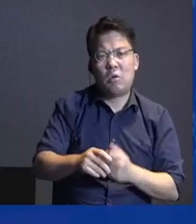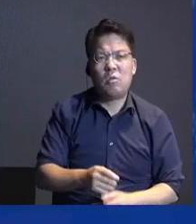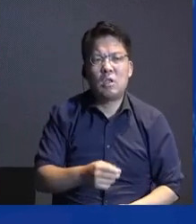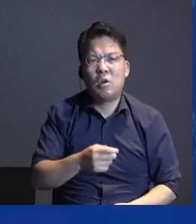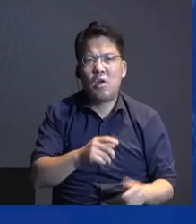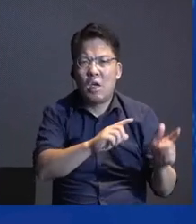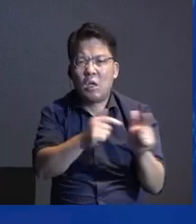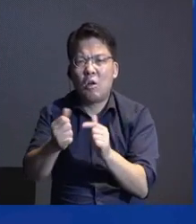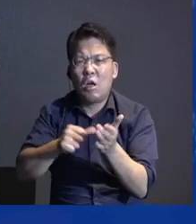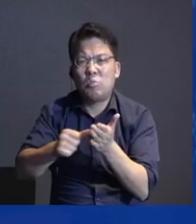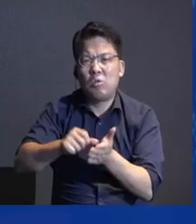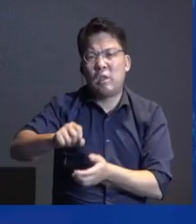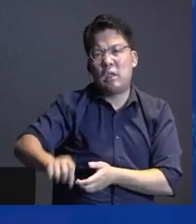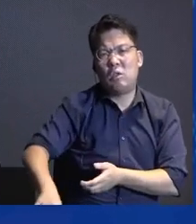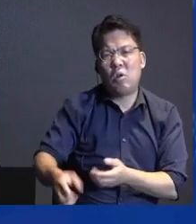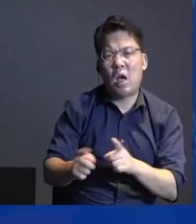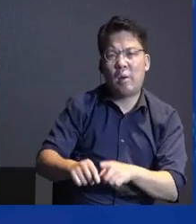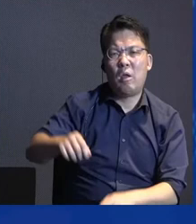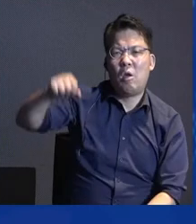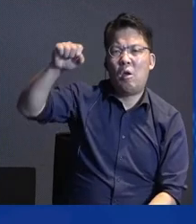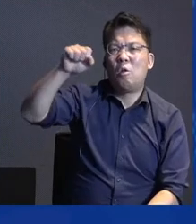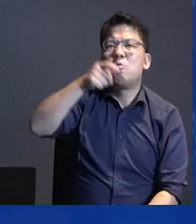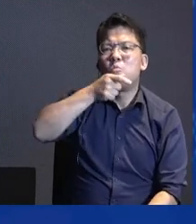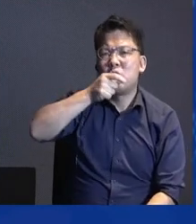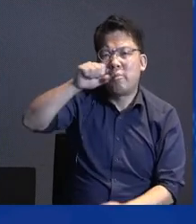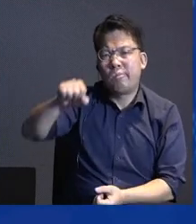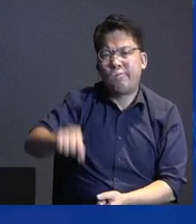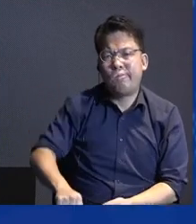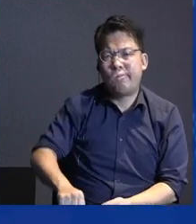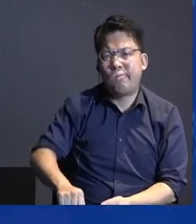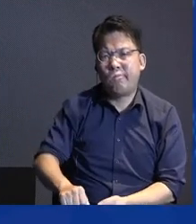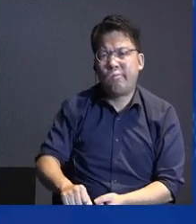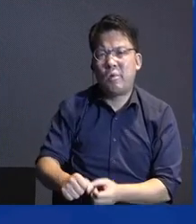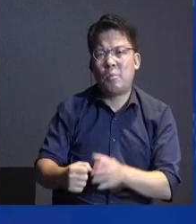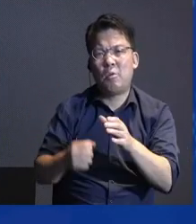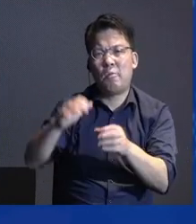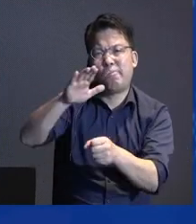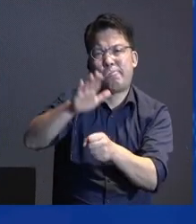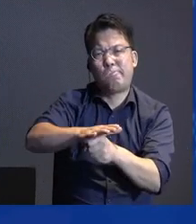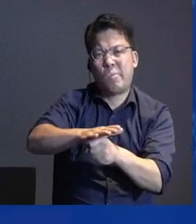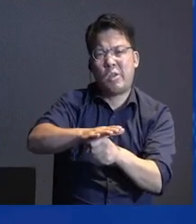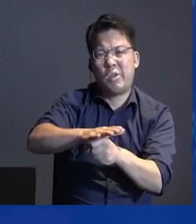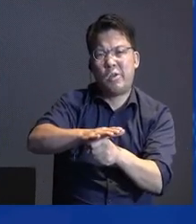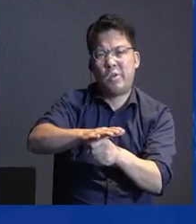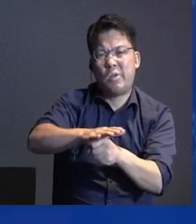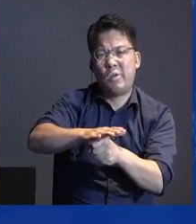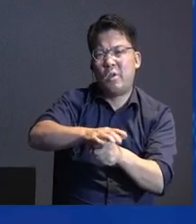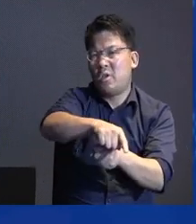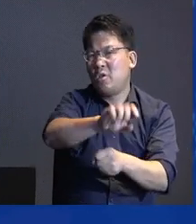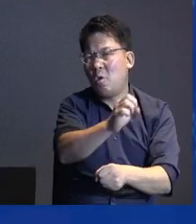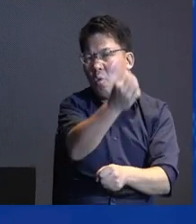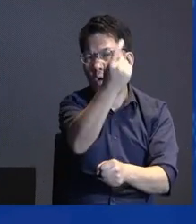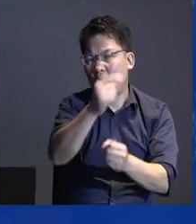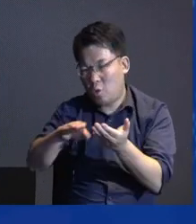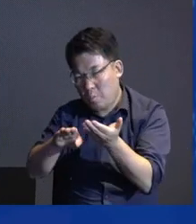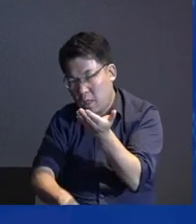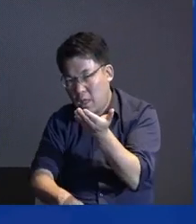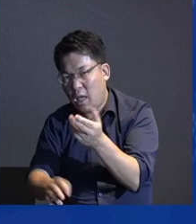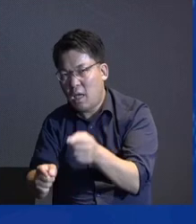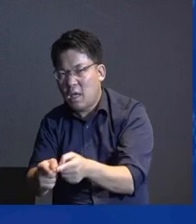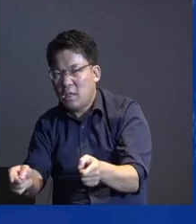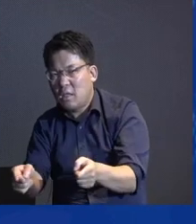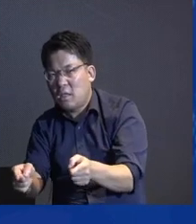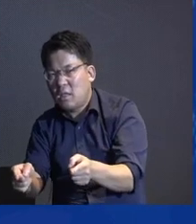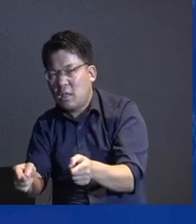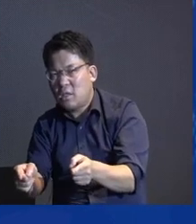us. We broke the toilets in the user's room, and it was solved by installing portable